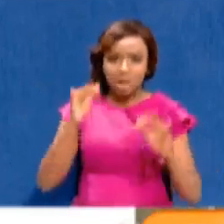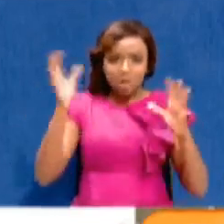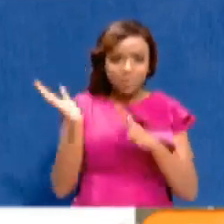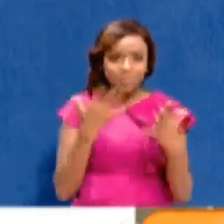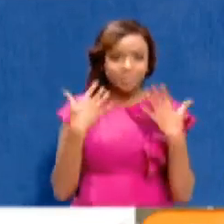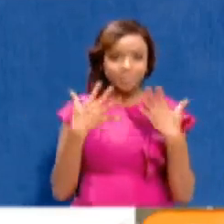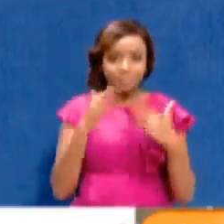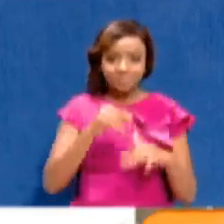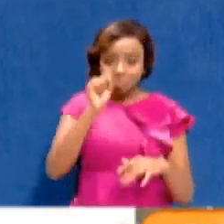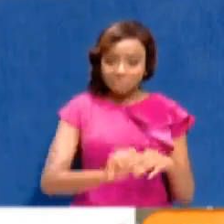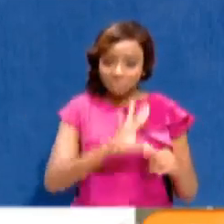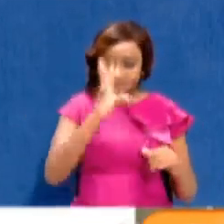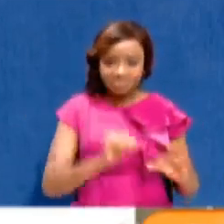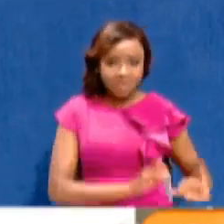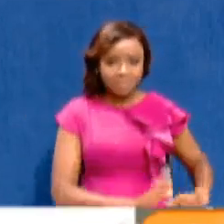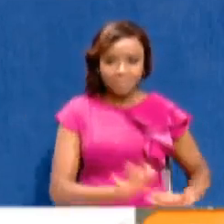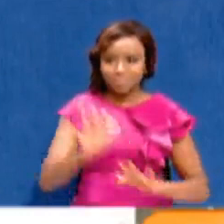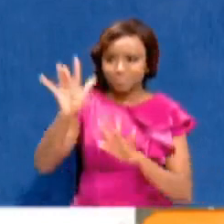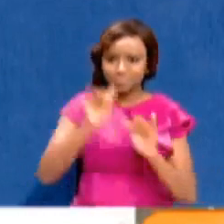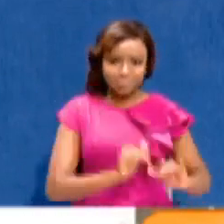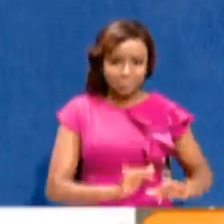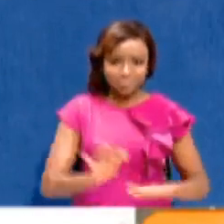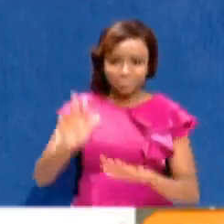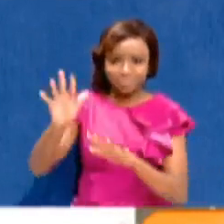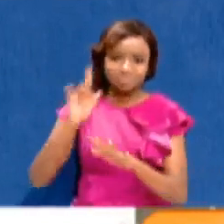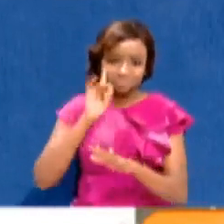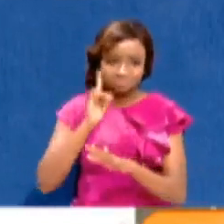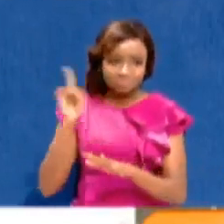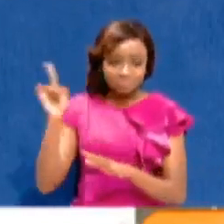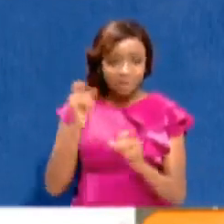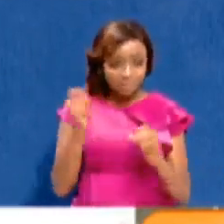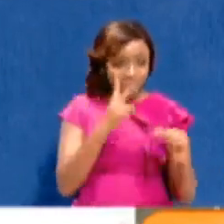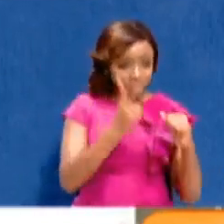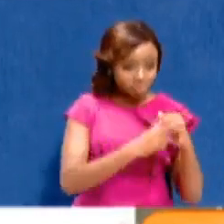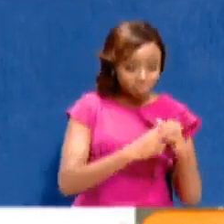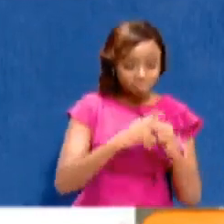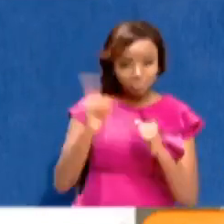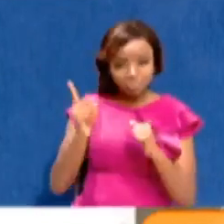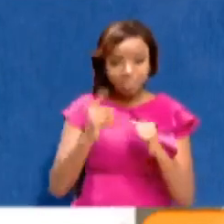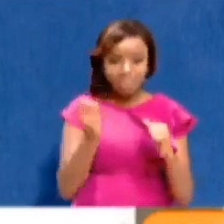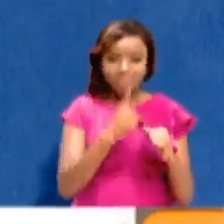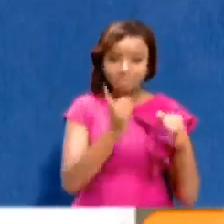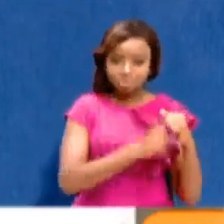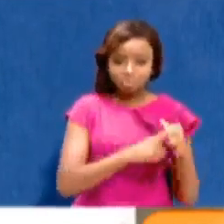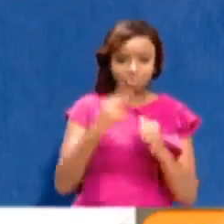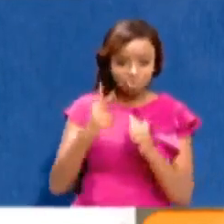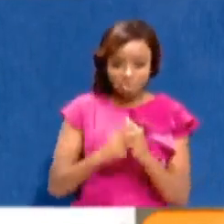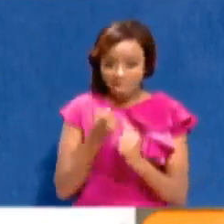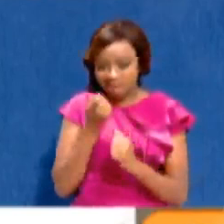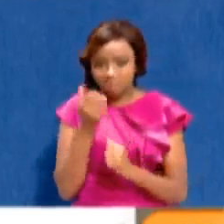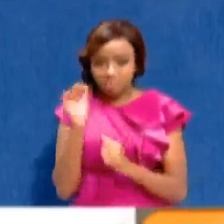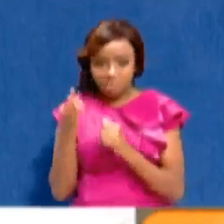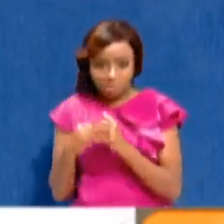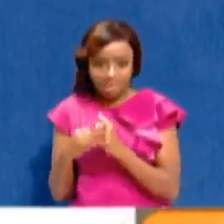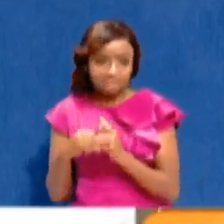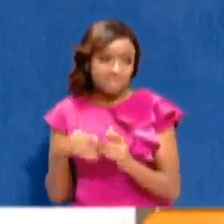of South Africa, bringing all that cold way into the country. That is June, July, and a little bit of August. And